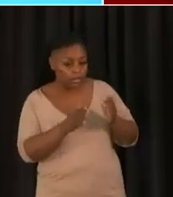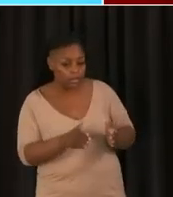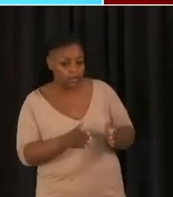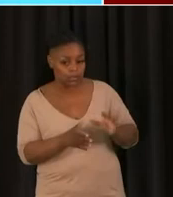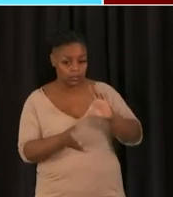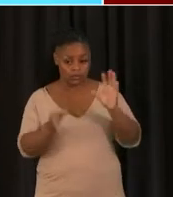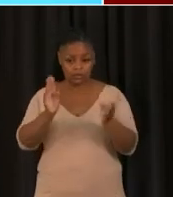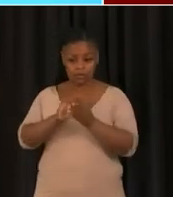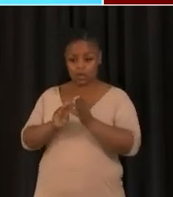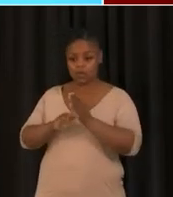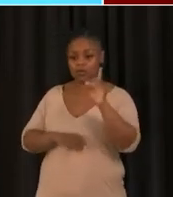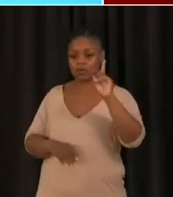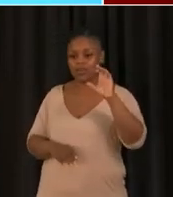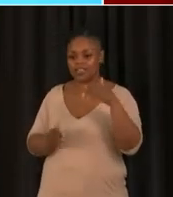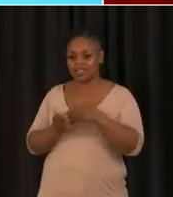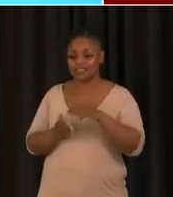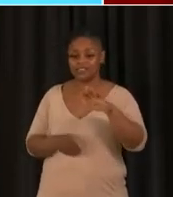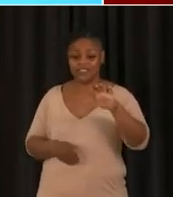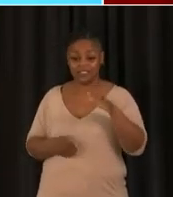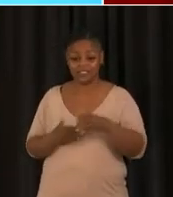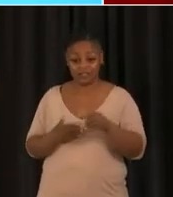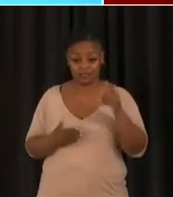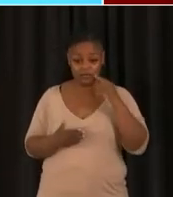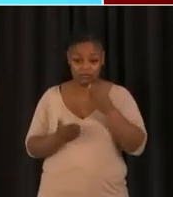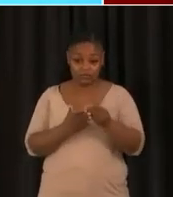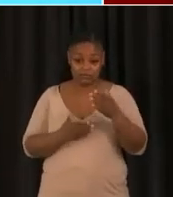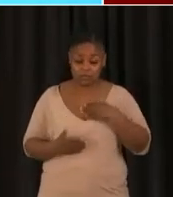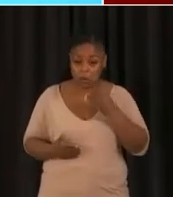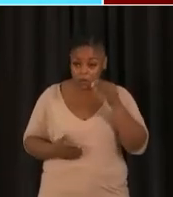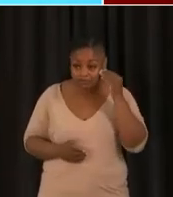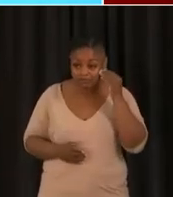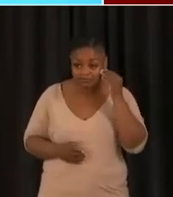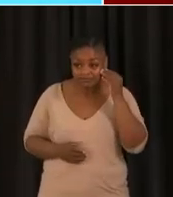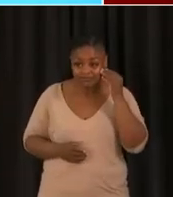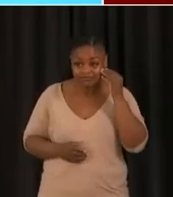$6,000. Once I attained my savings goal, I began my journey